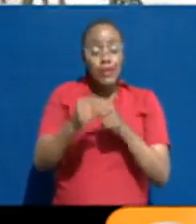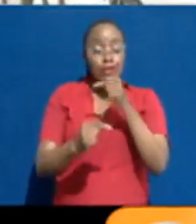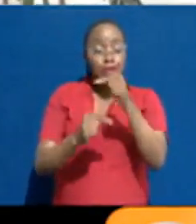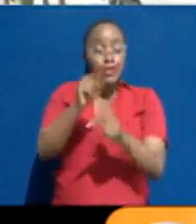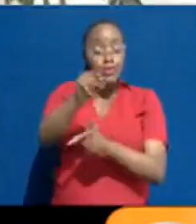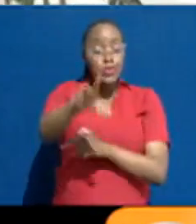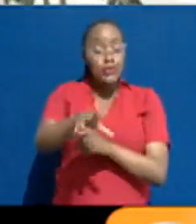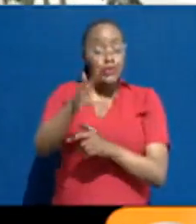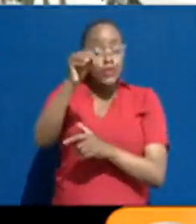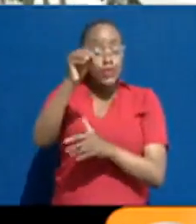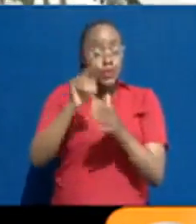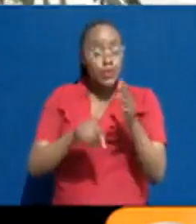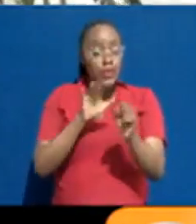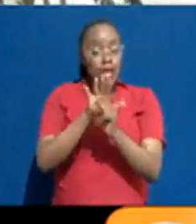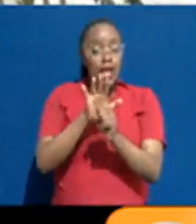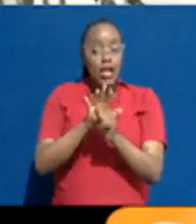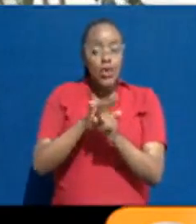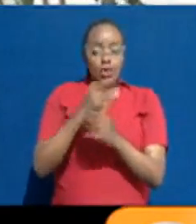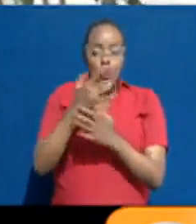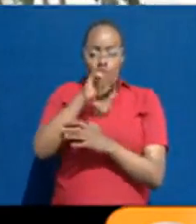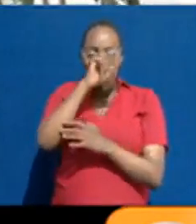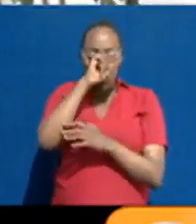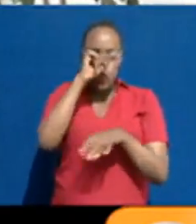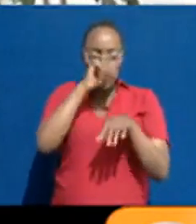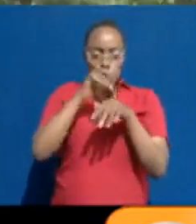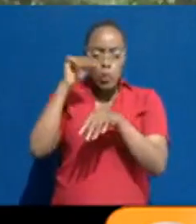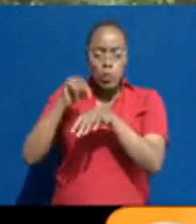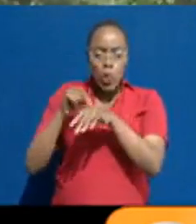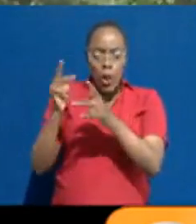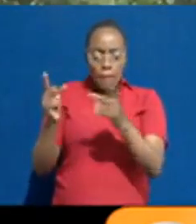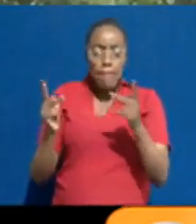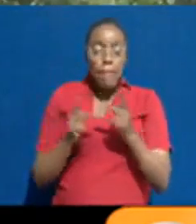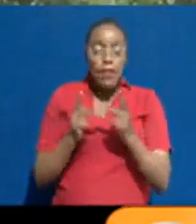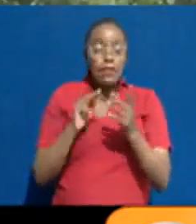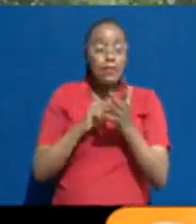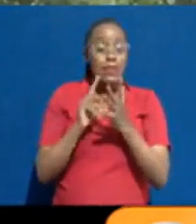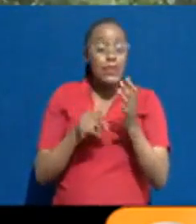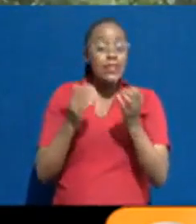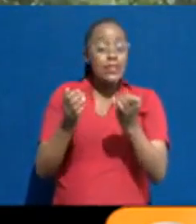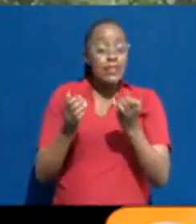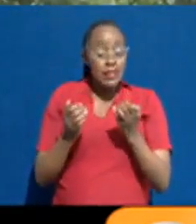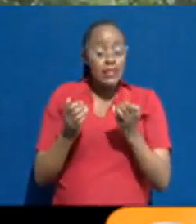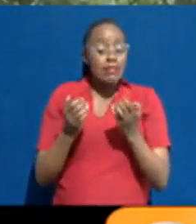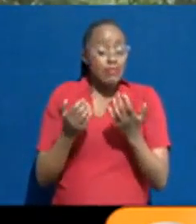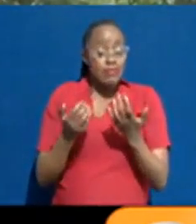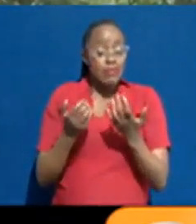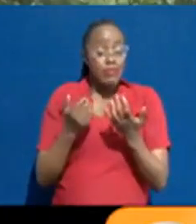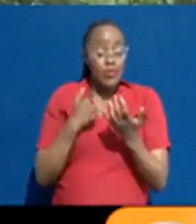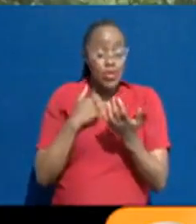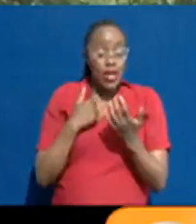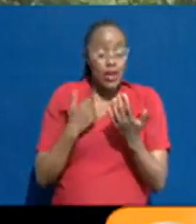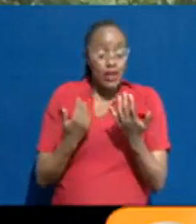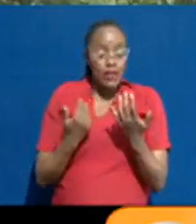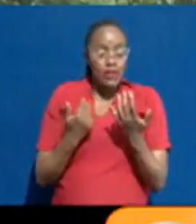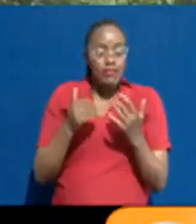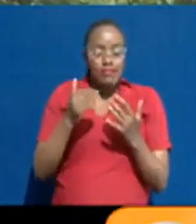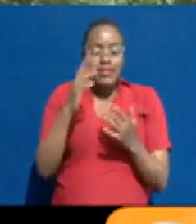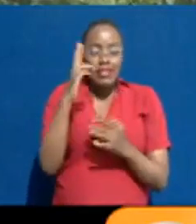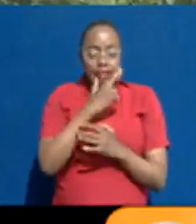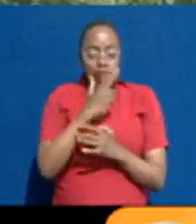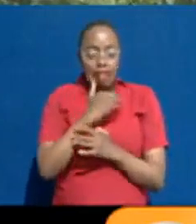find a lot of mosquitoes now will breed. People will need to be there is risk for